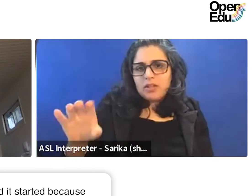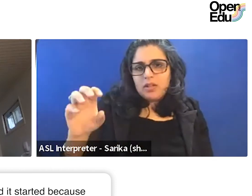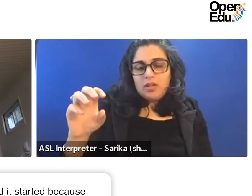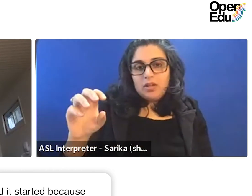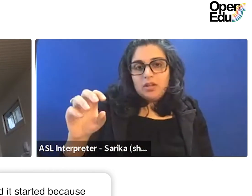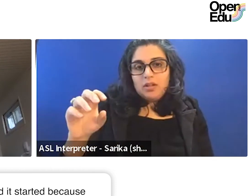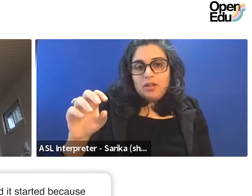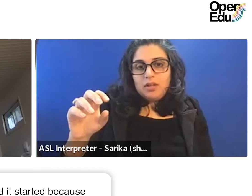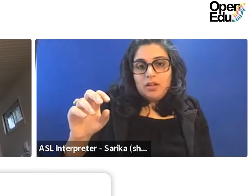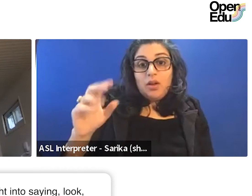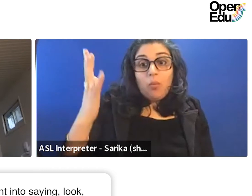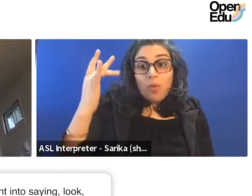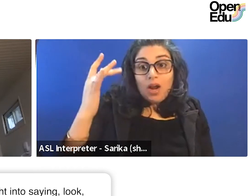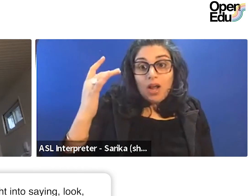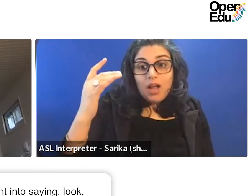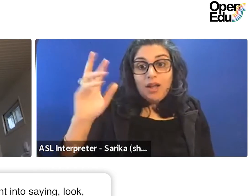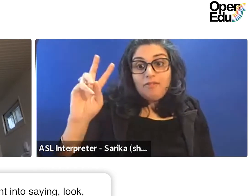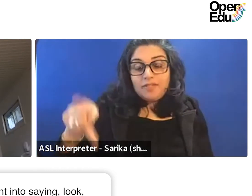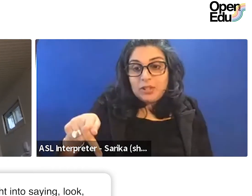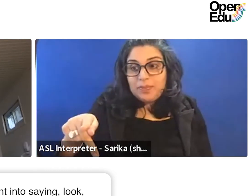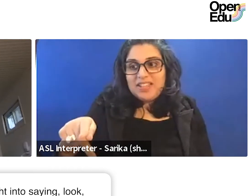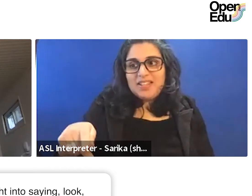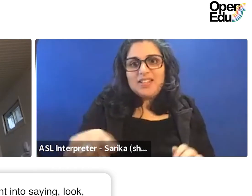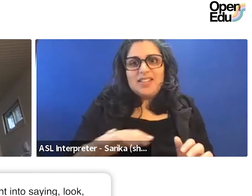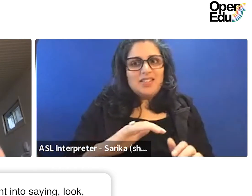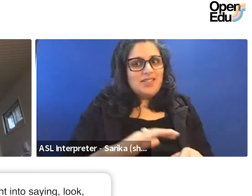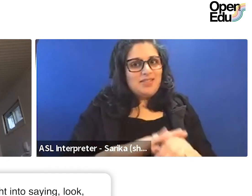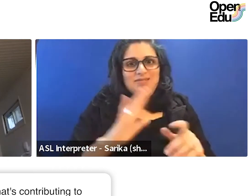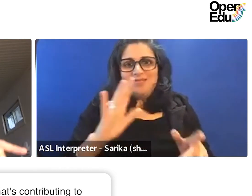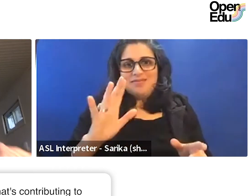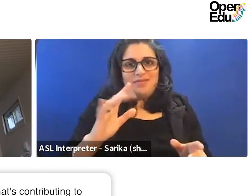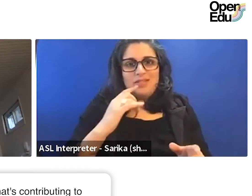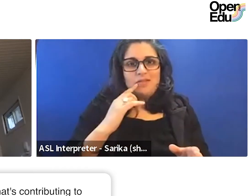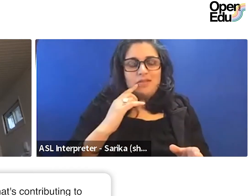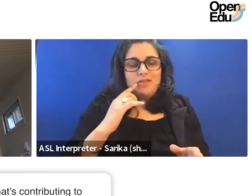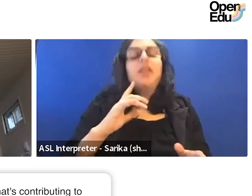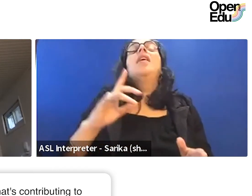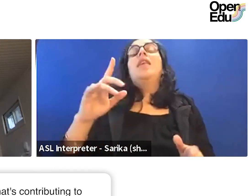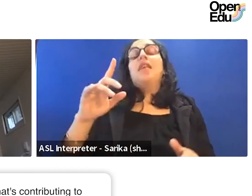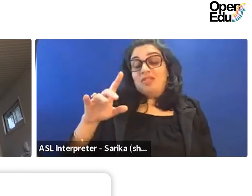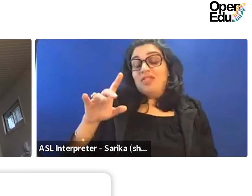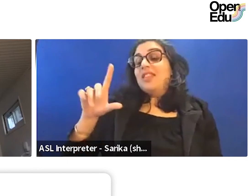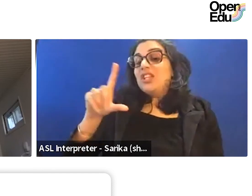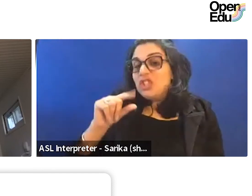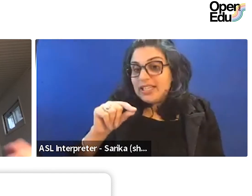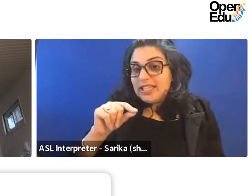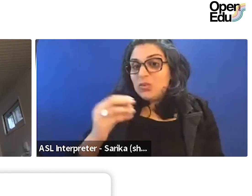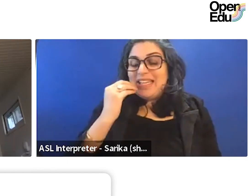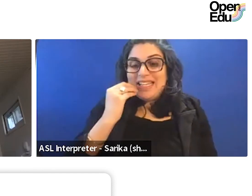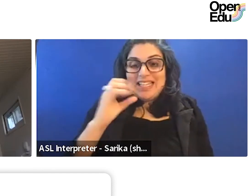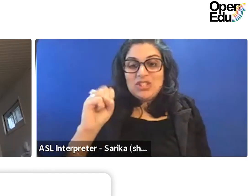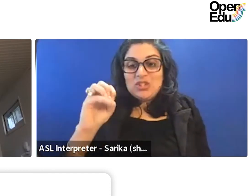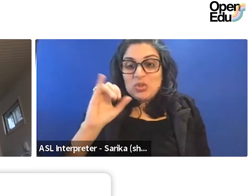Greenpeace shamed McDonald's, right, into saying, look, your chicken is eating soy that's contributing to deforestation in Brazil. You need to